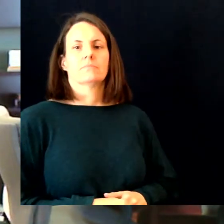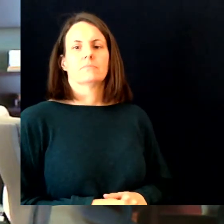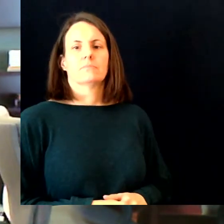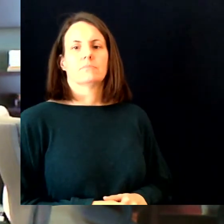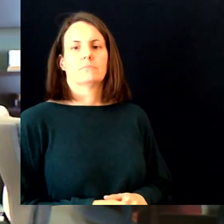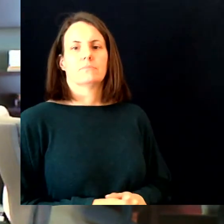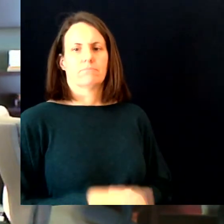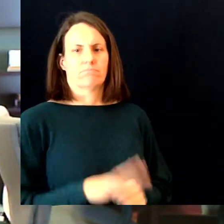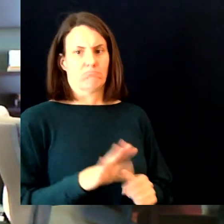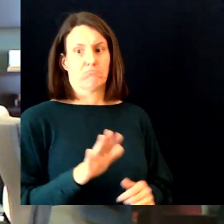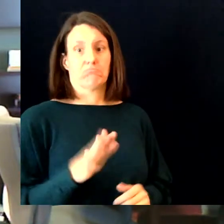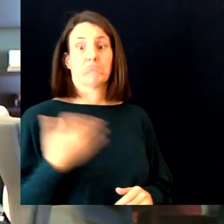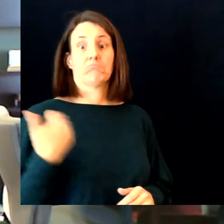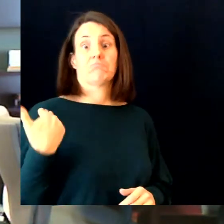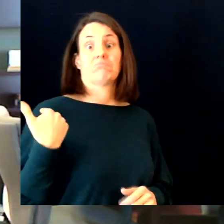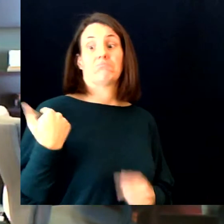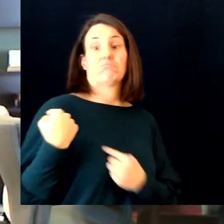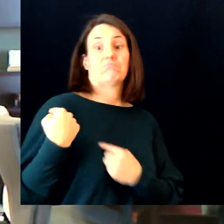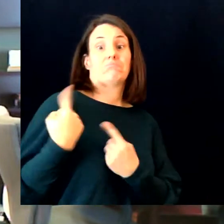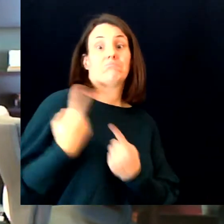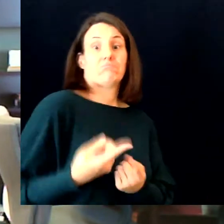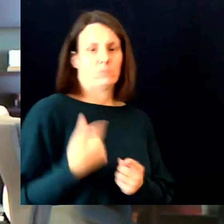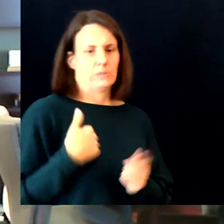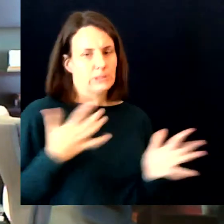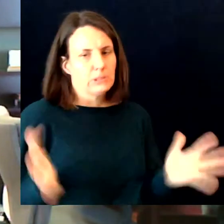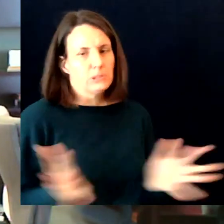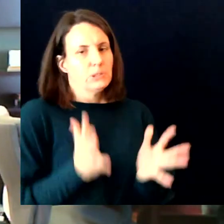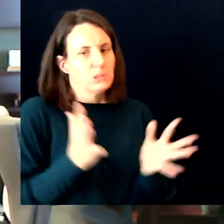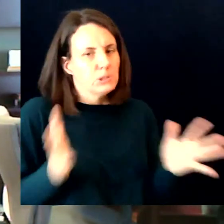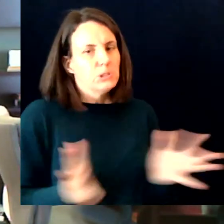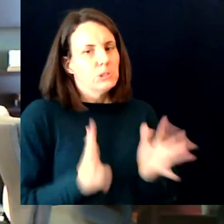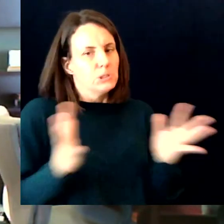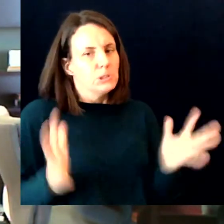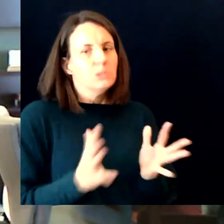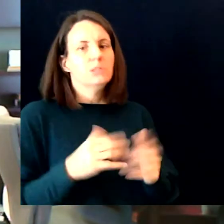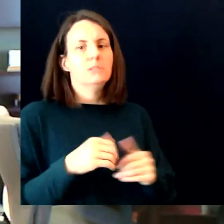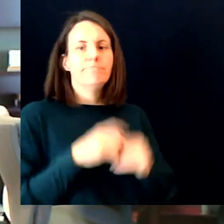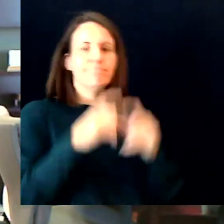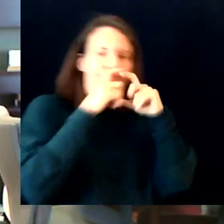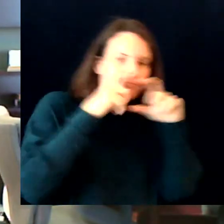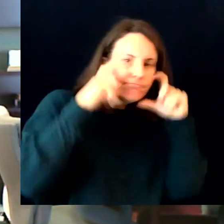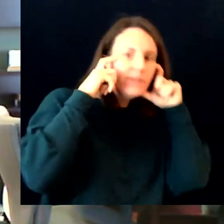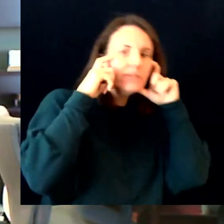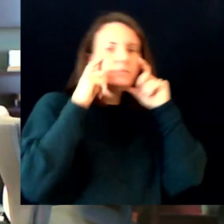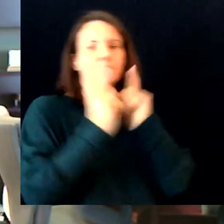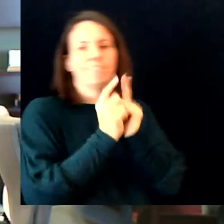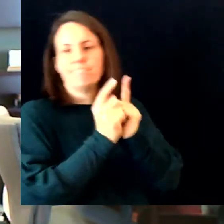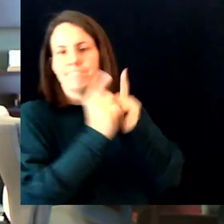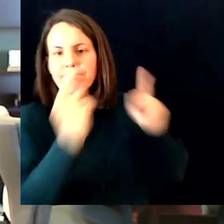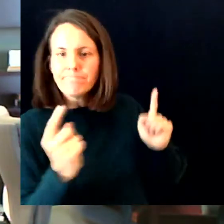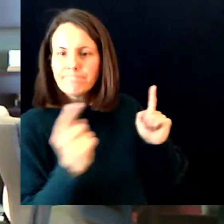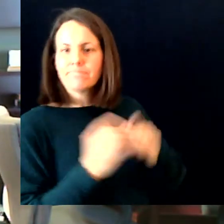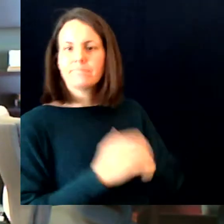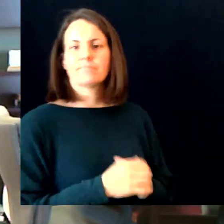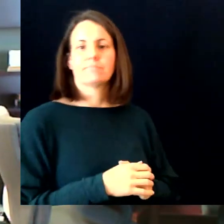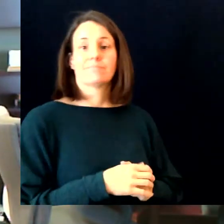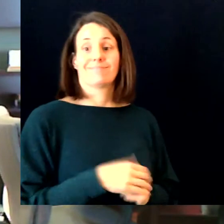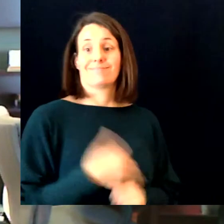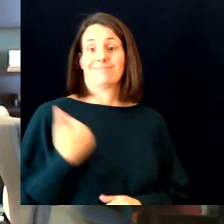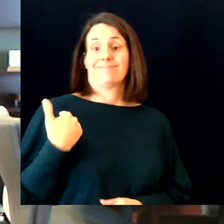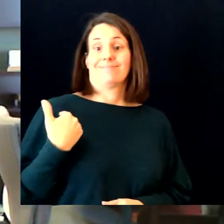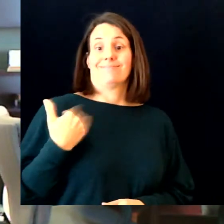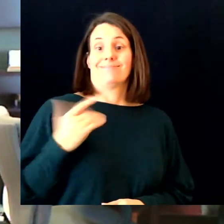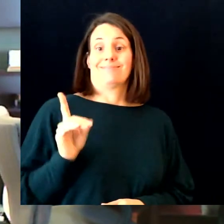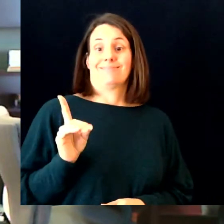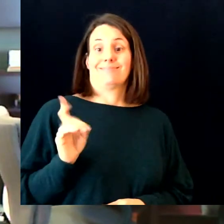rapid spread of the Omicron variant. So on December 20th, the department did put out a public health advisory encouraging everyone to